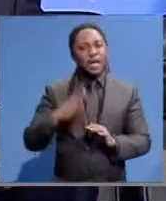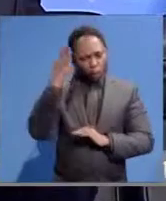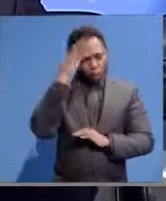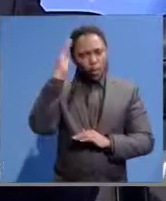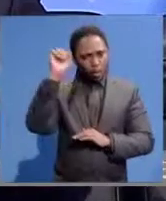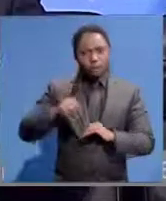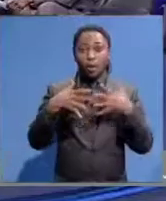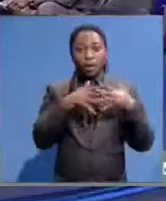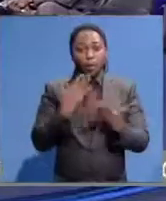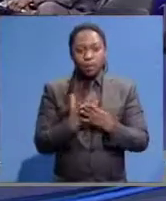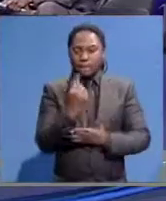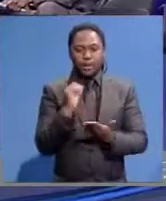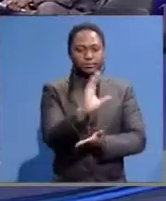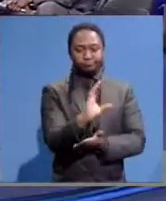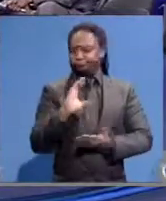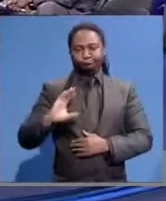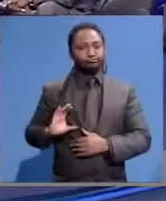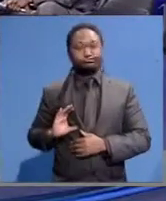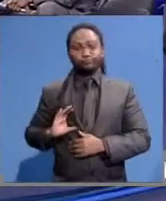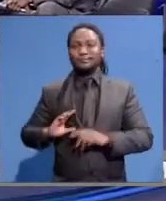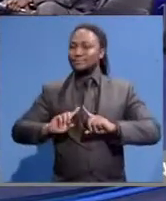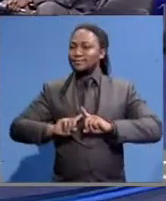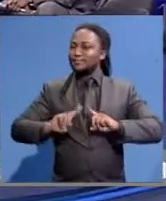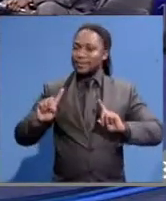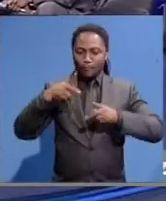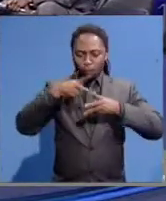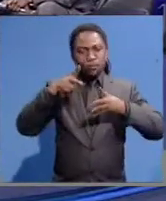but he had the principles. I think for me it's like